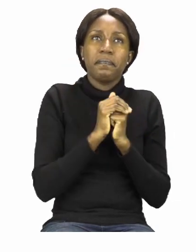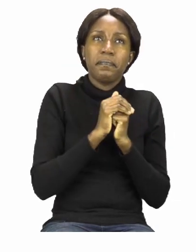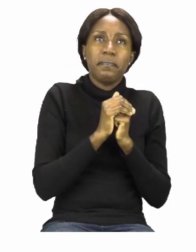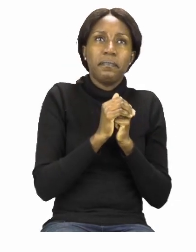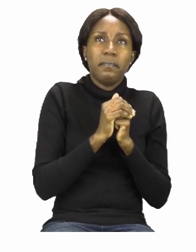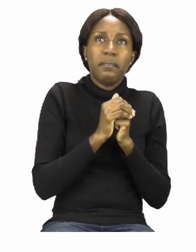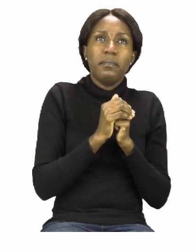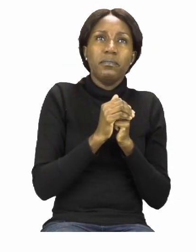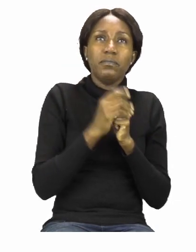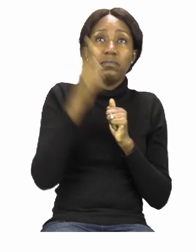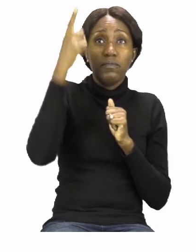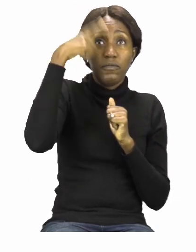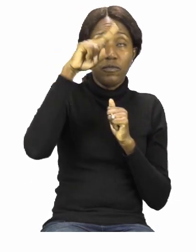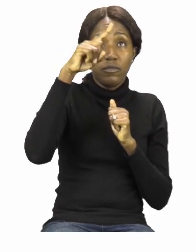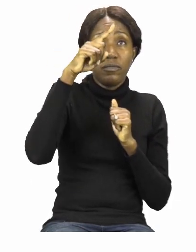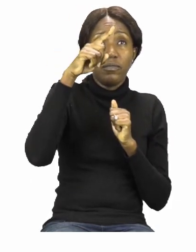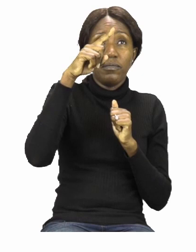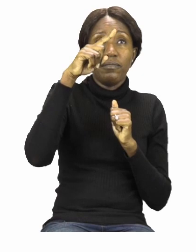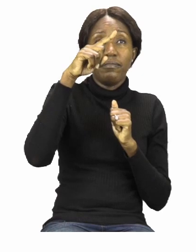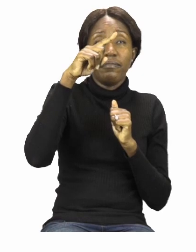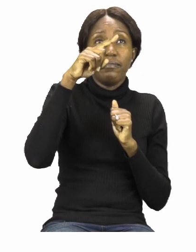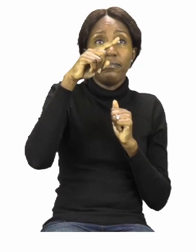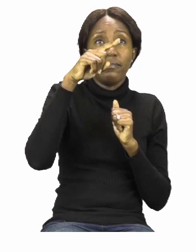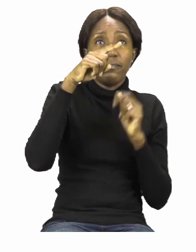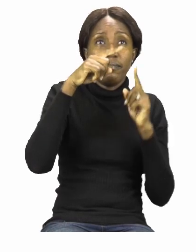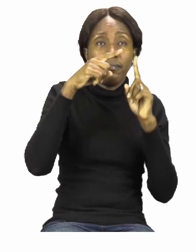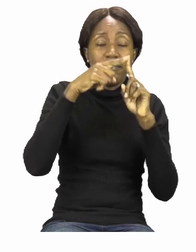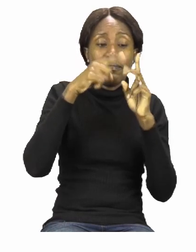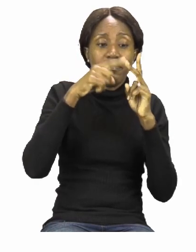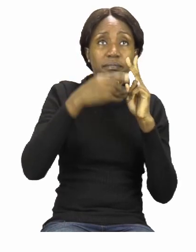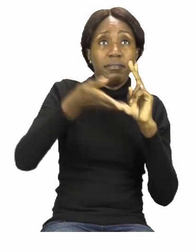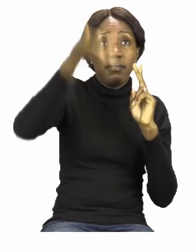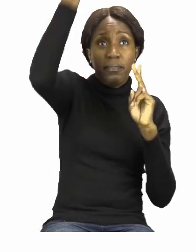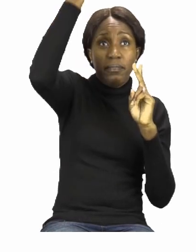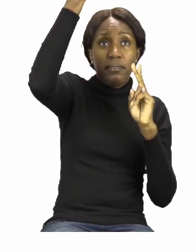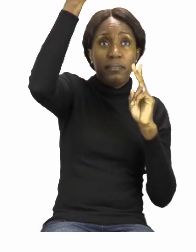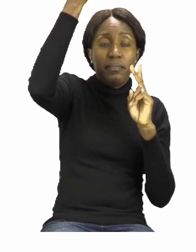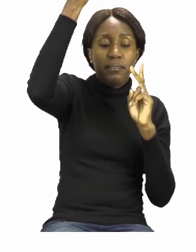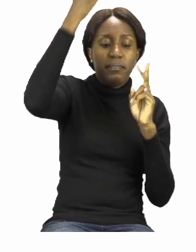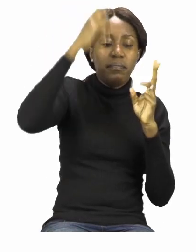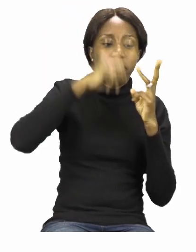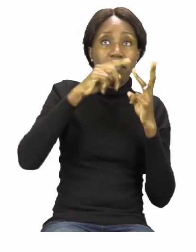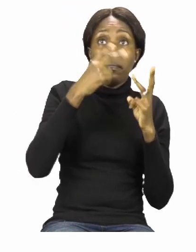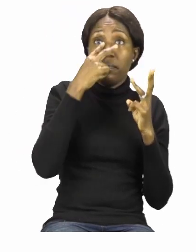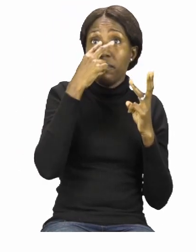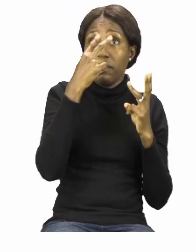are fall, up, look.